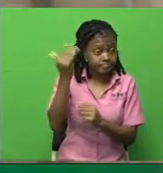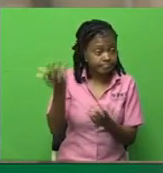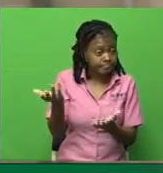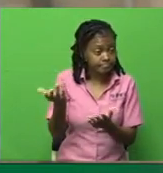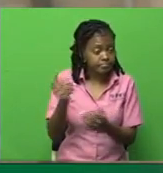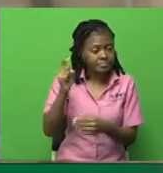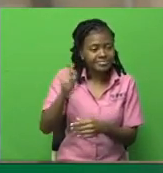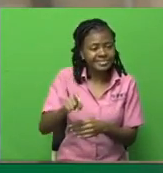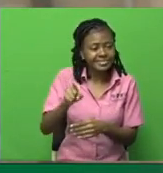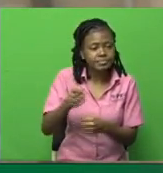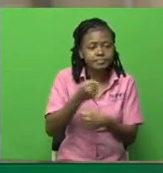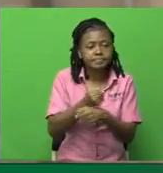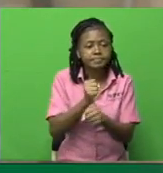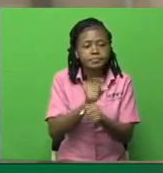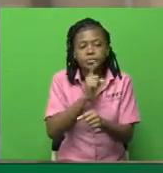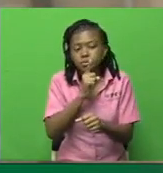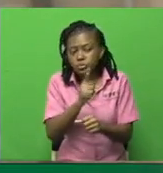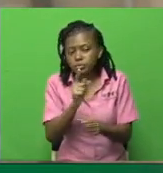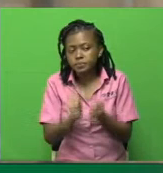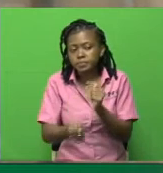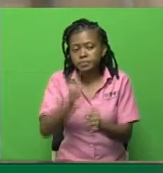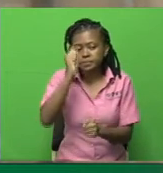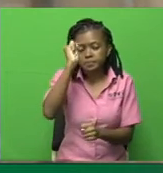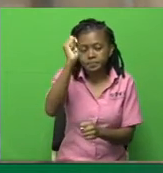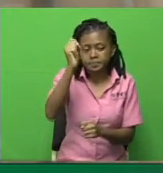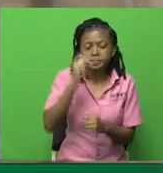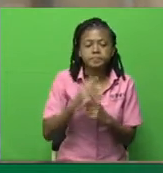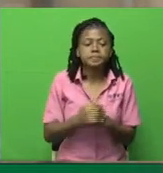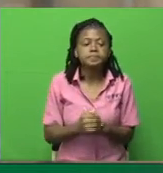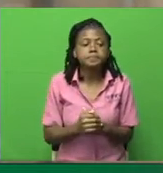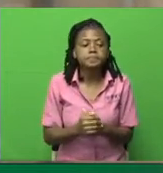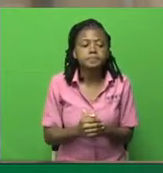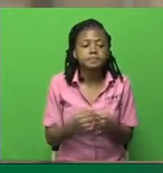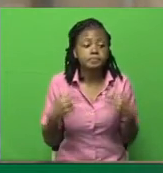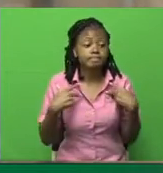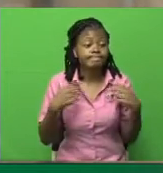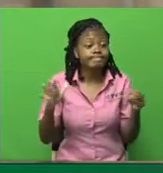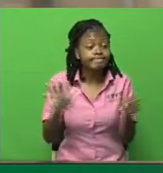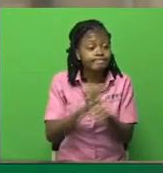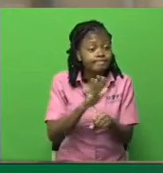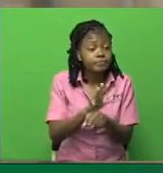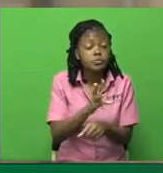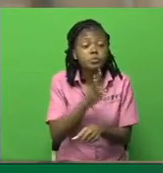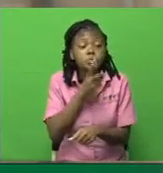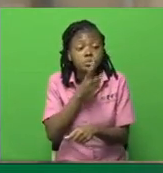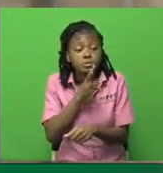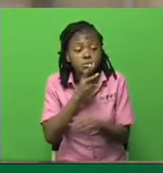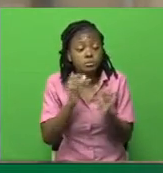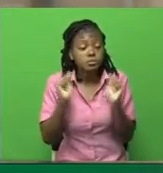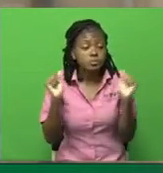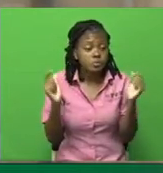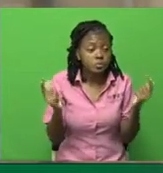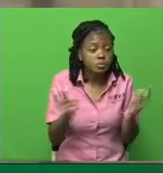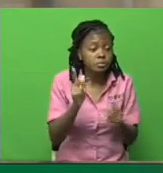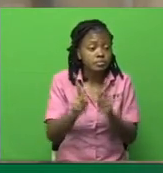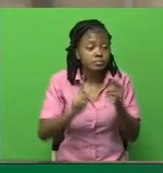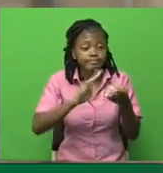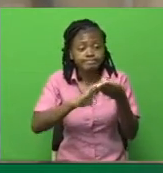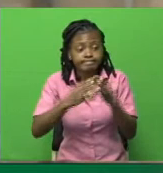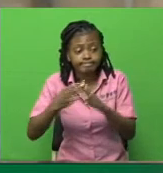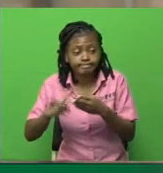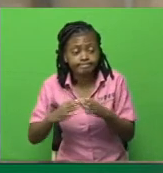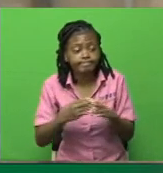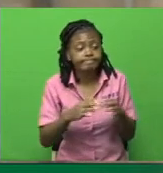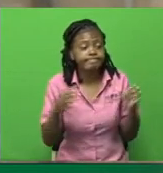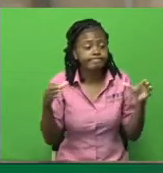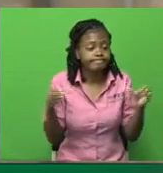ensure that this country is water secured not all our citizens and our communities get